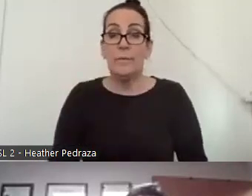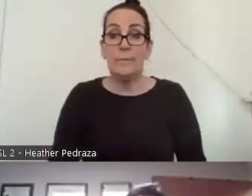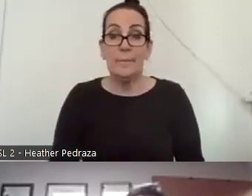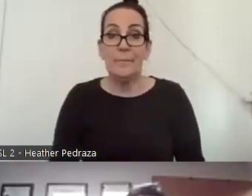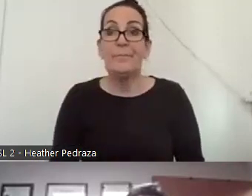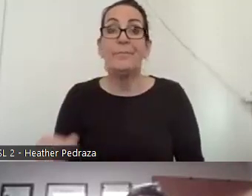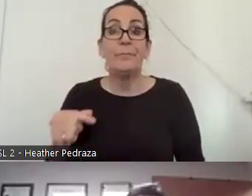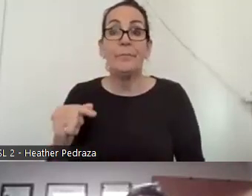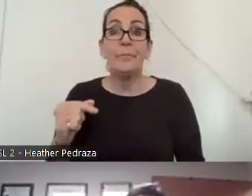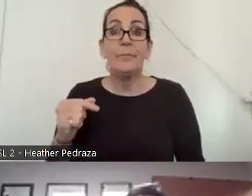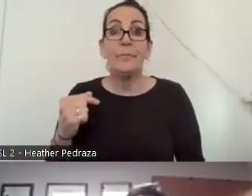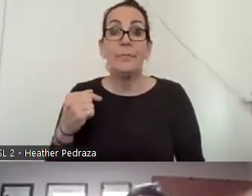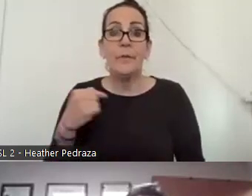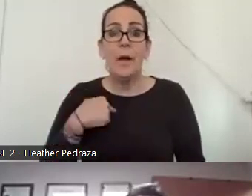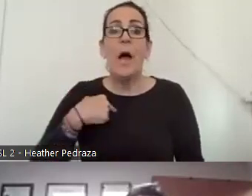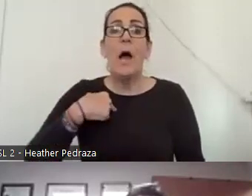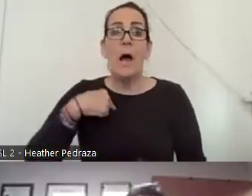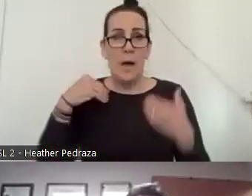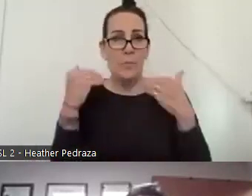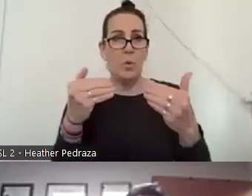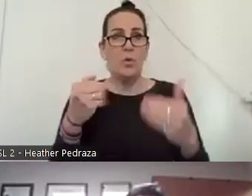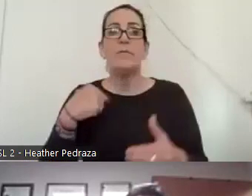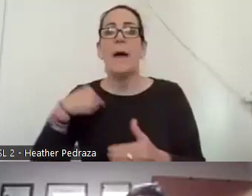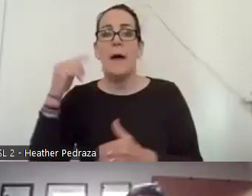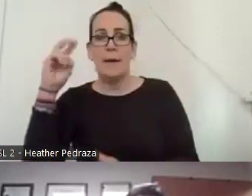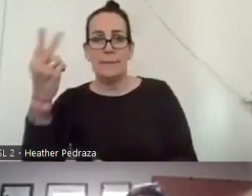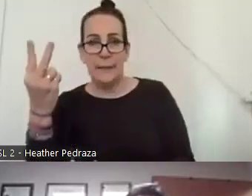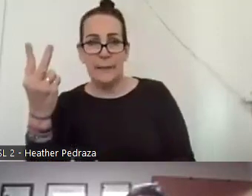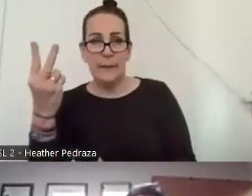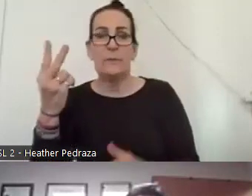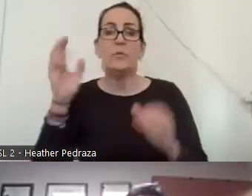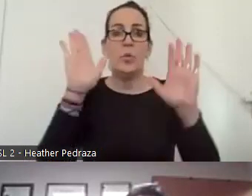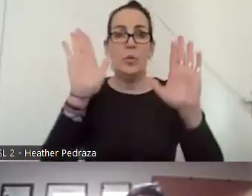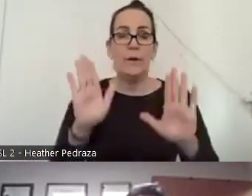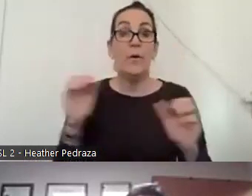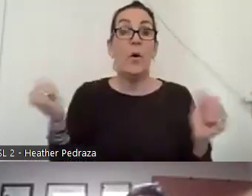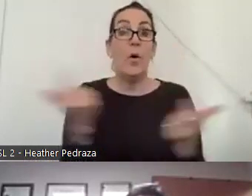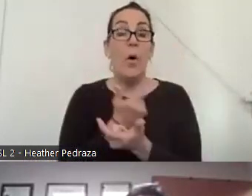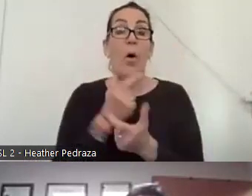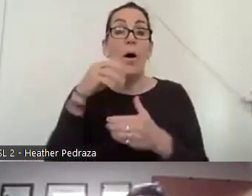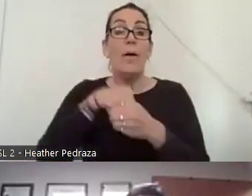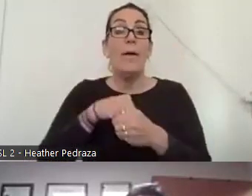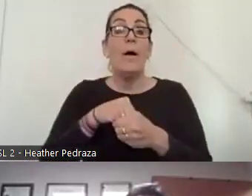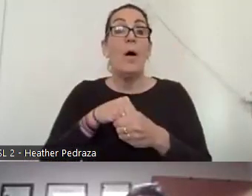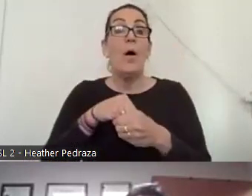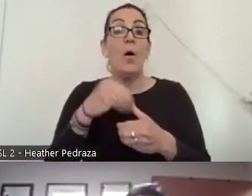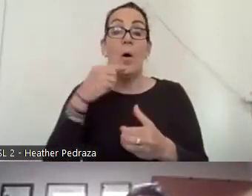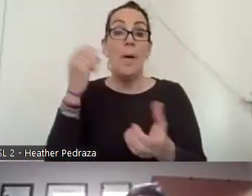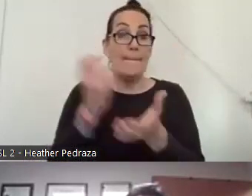I move. So moved. Second. Great. All those in favor, please say